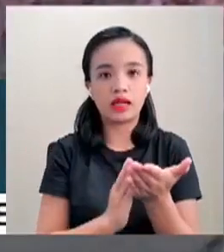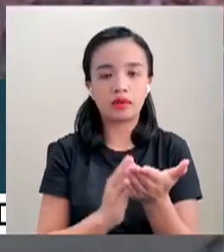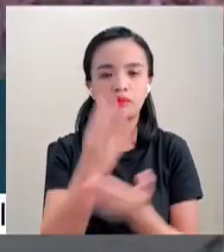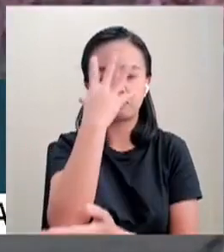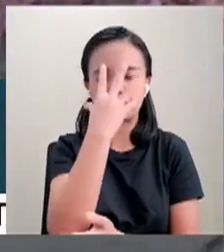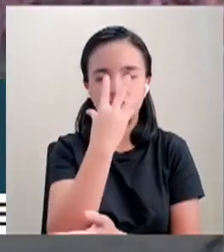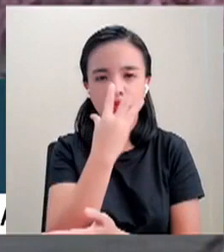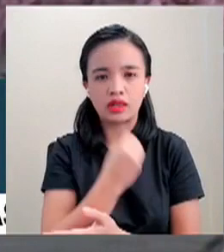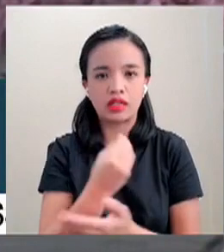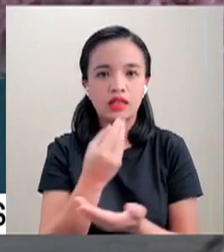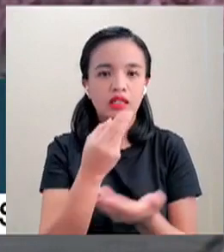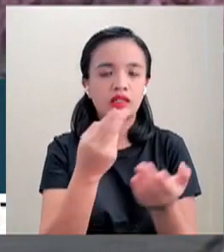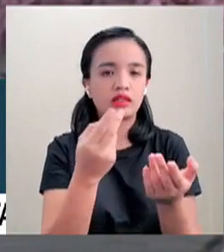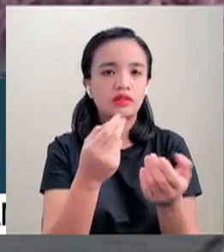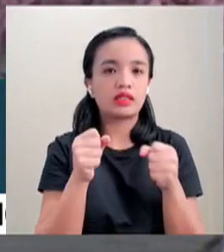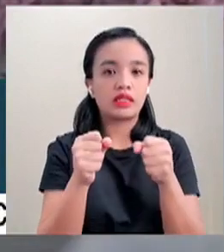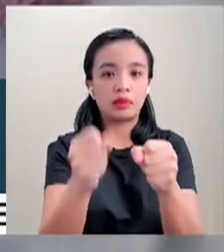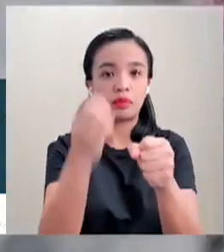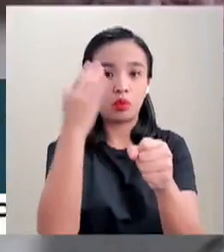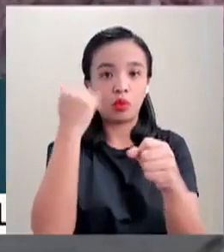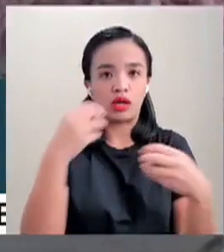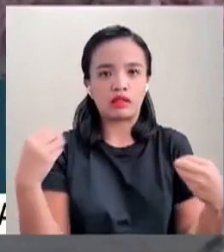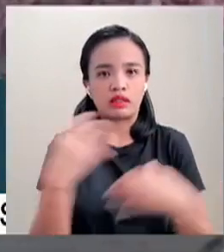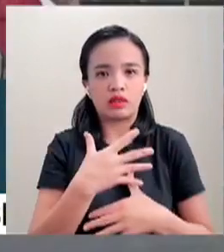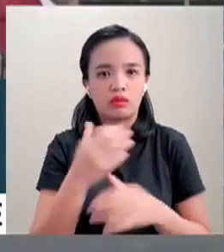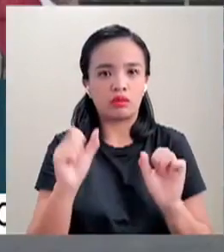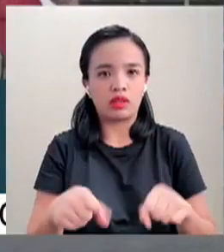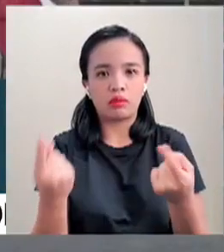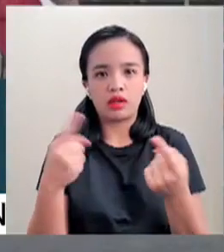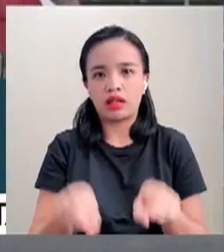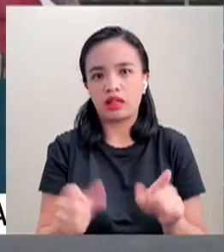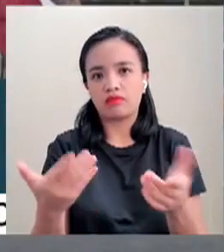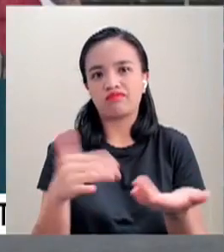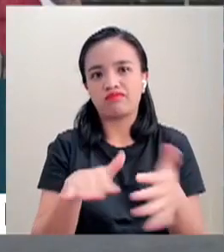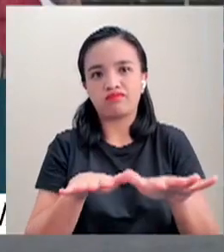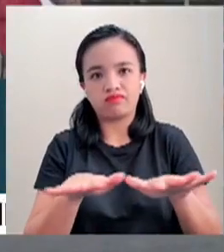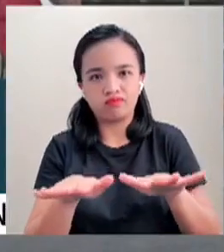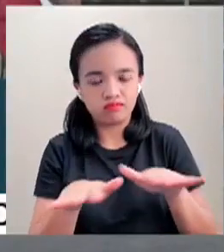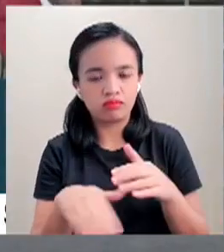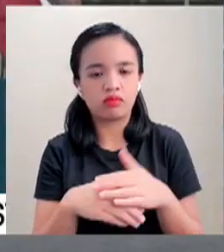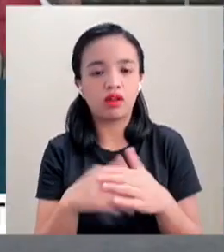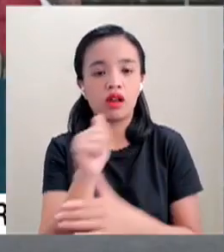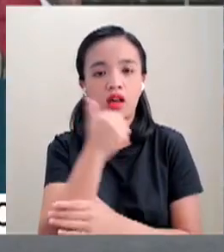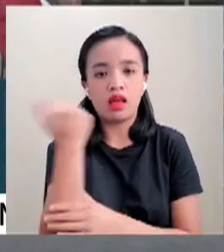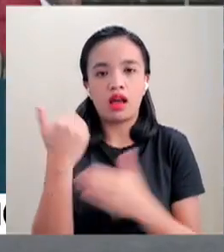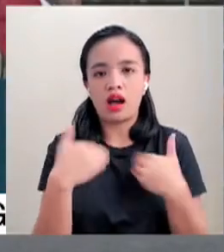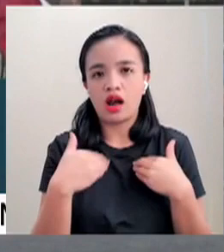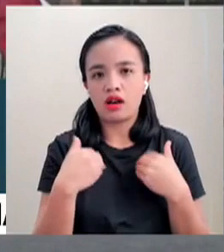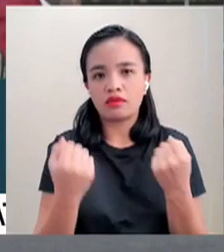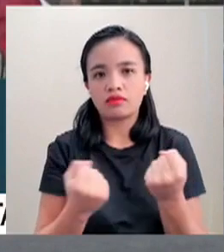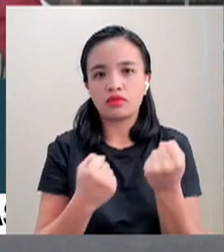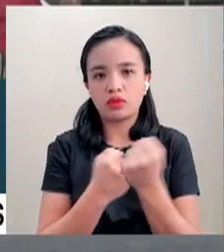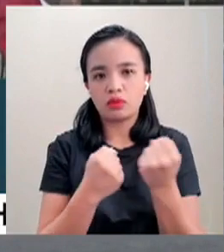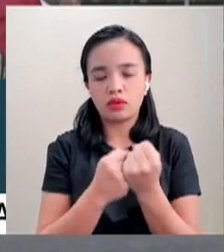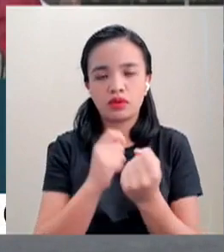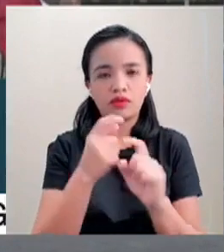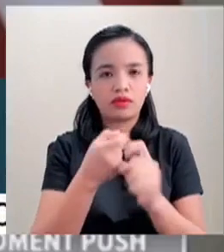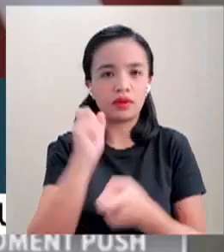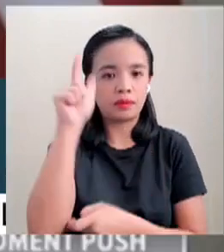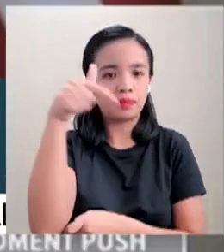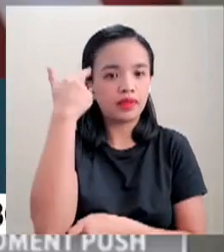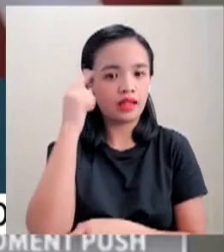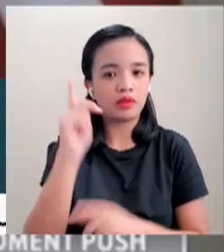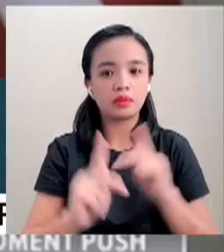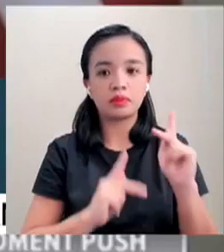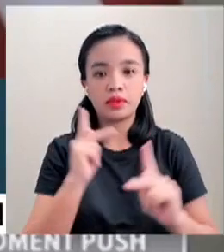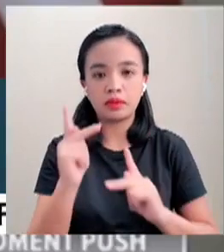aftershocks destroying their already damaged homes. The United States and others have offered support to the government and people of Morocco. We've